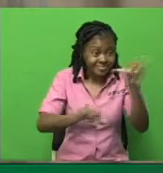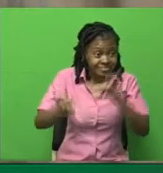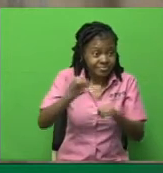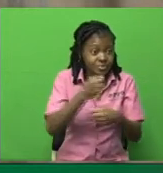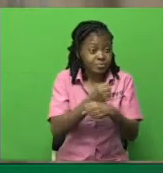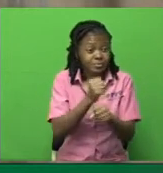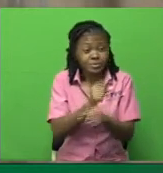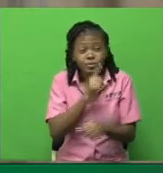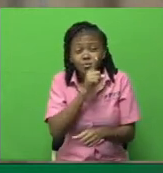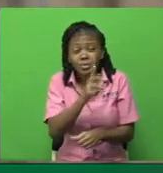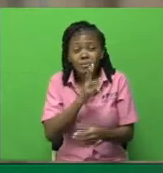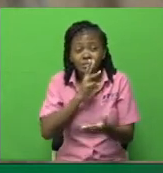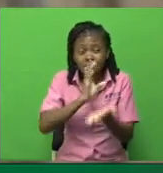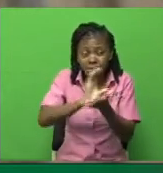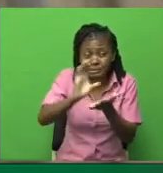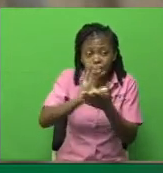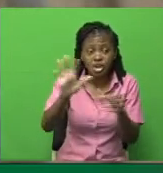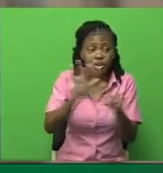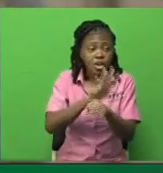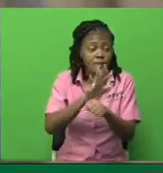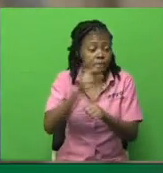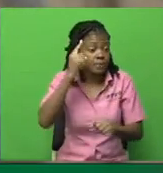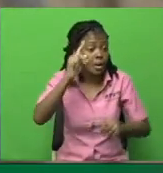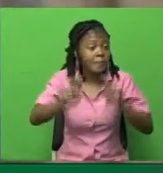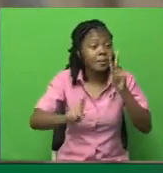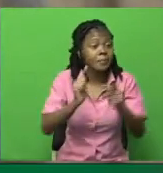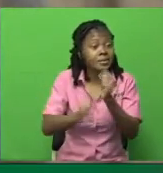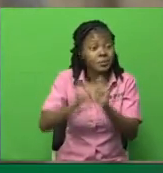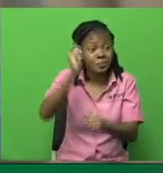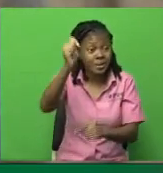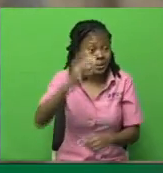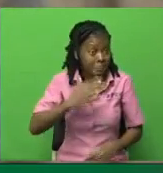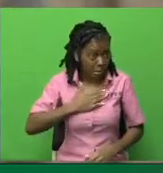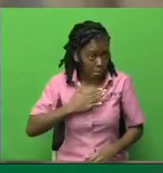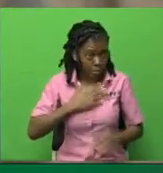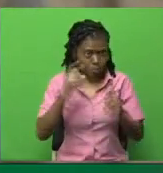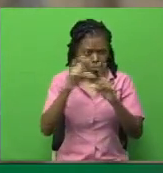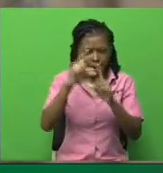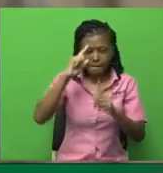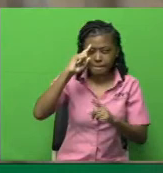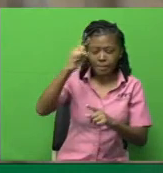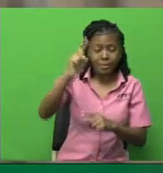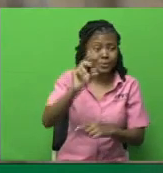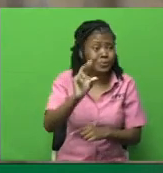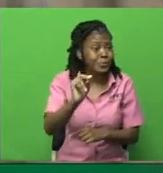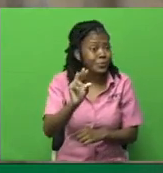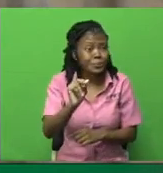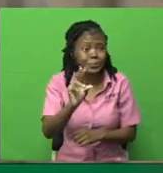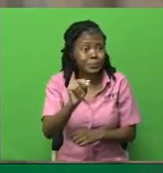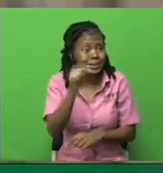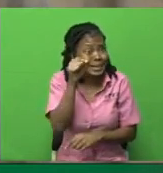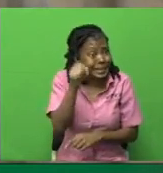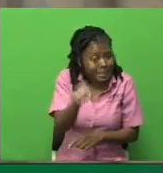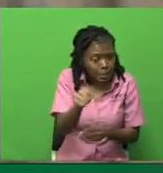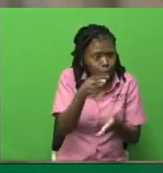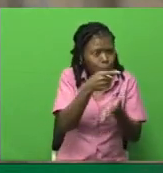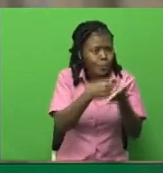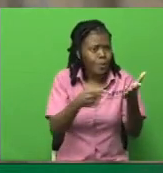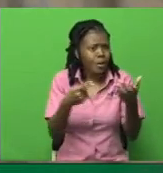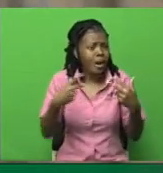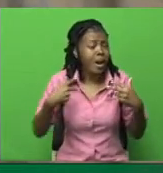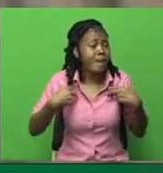Tobago Mr Refugee speaker this is not my words this is what is contained in the quality of service